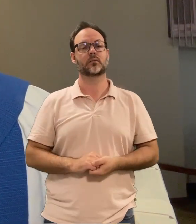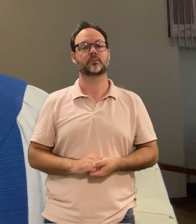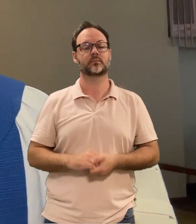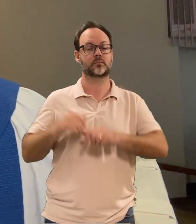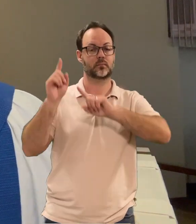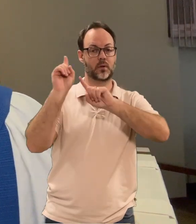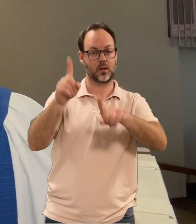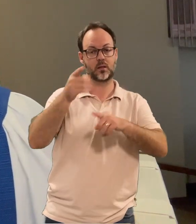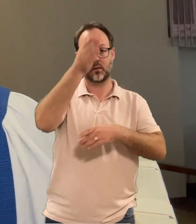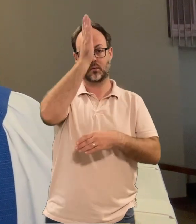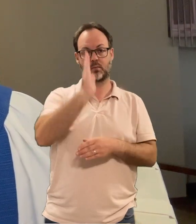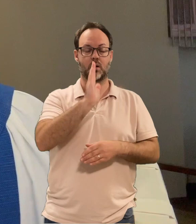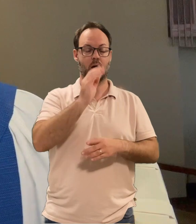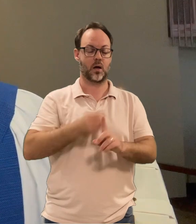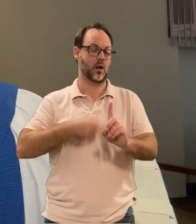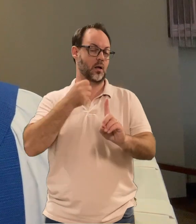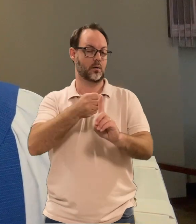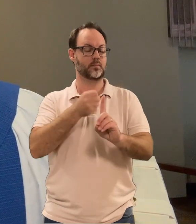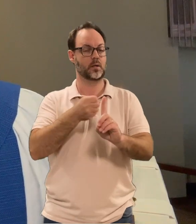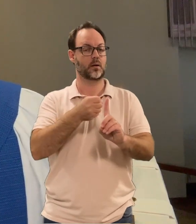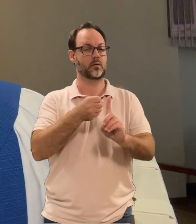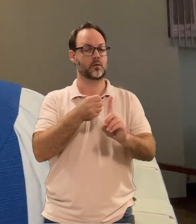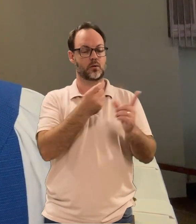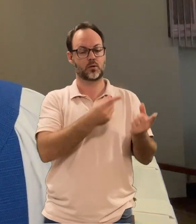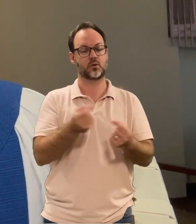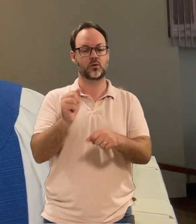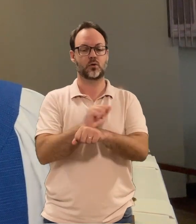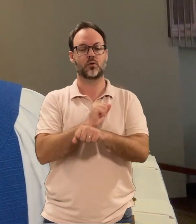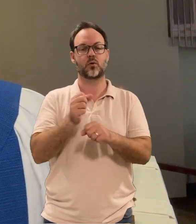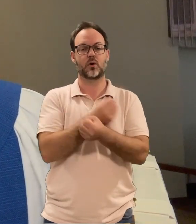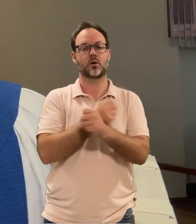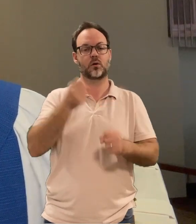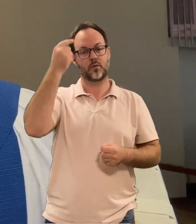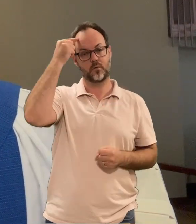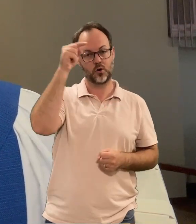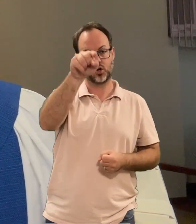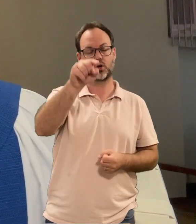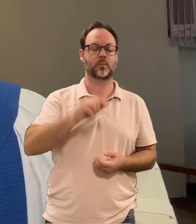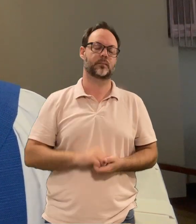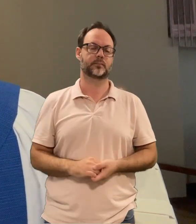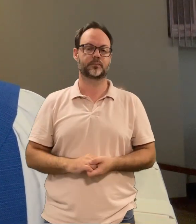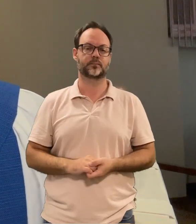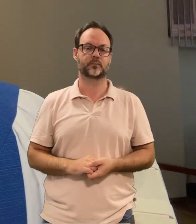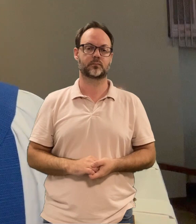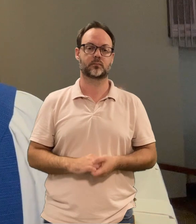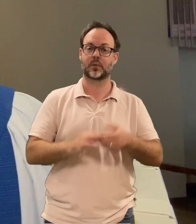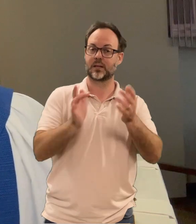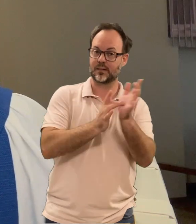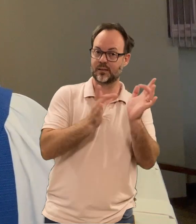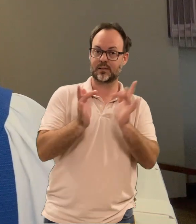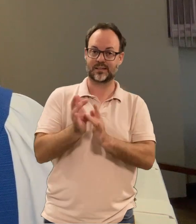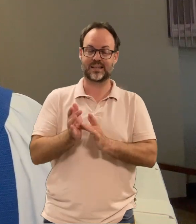have a Savior, one who is sent by God himself to do the work of salvation for